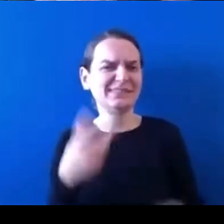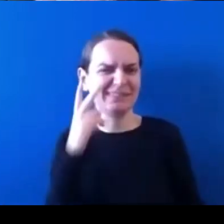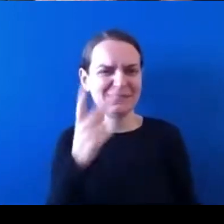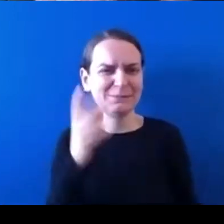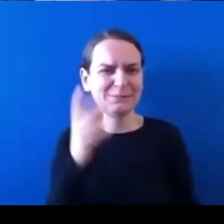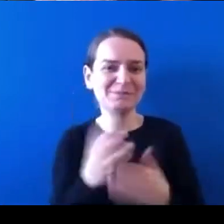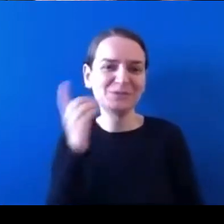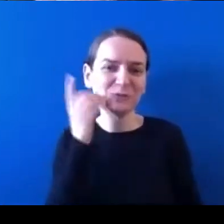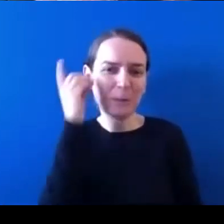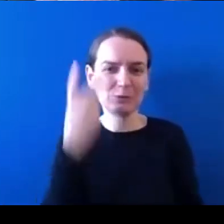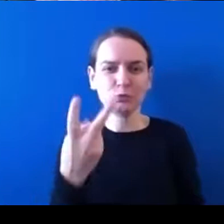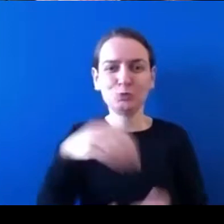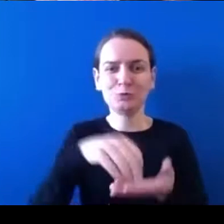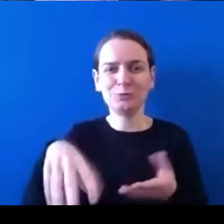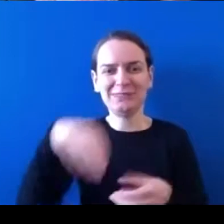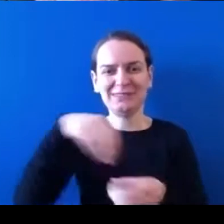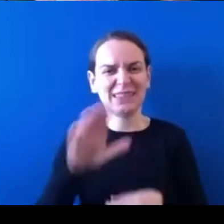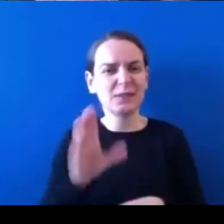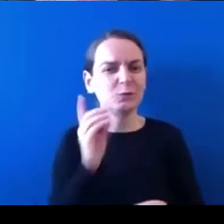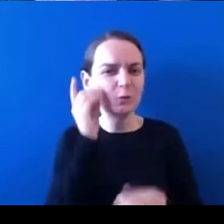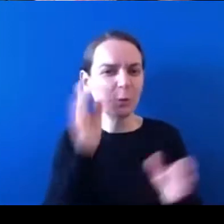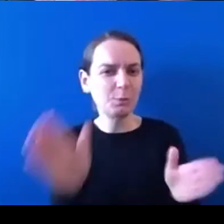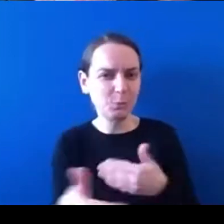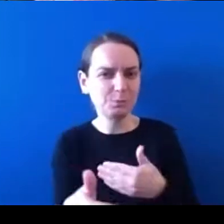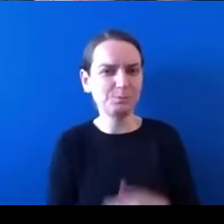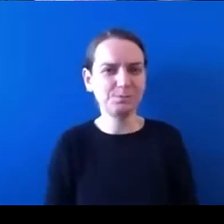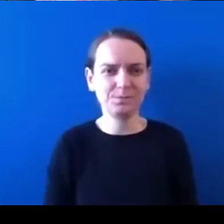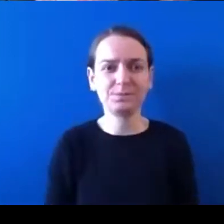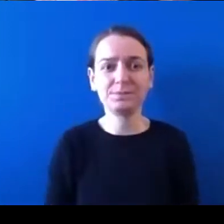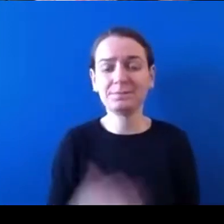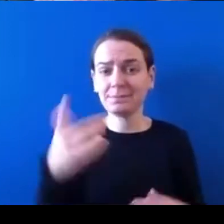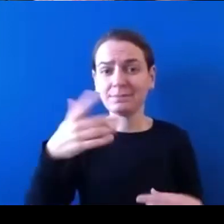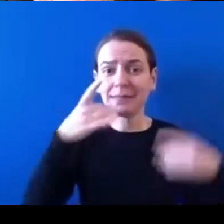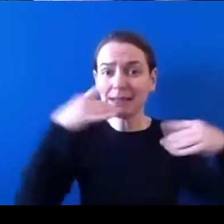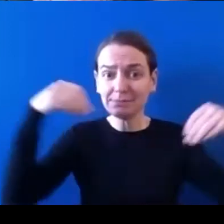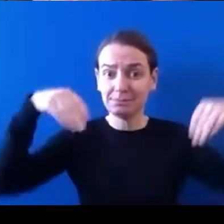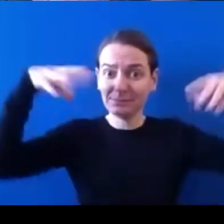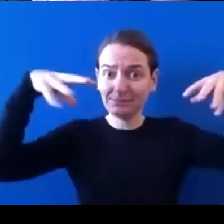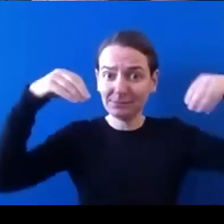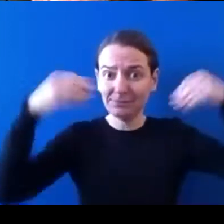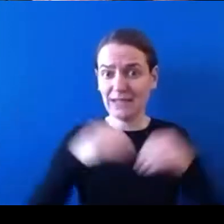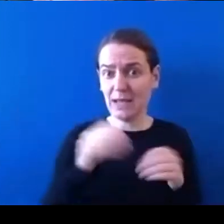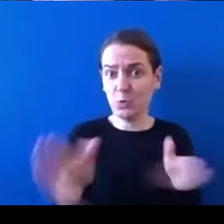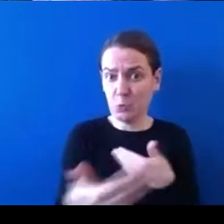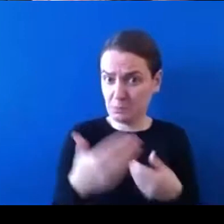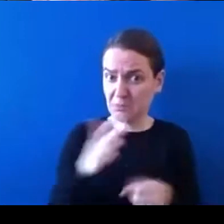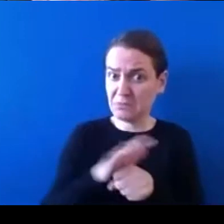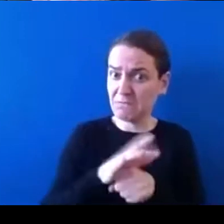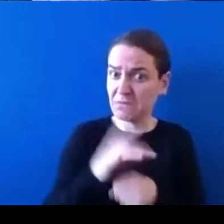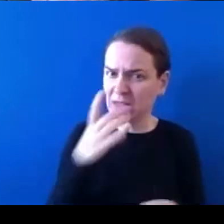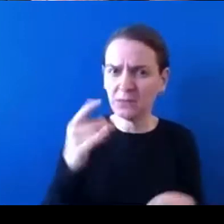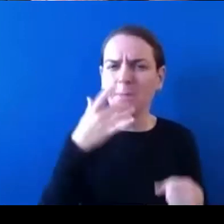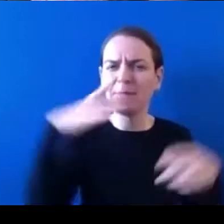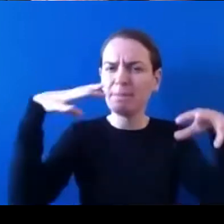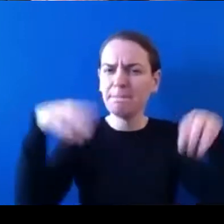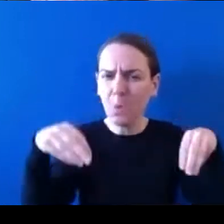enough plugs? That's a big issue for lighting and computer equipment and whatnot. So you may have to check and